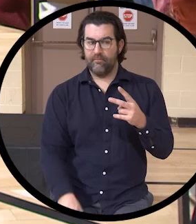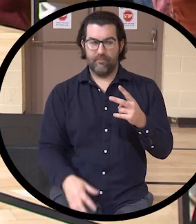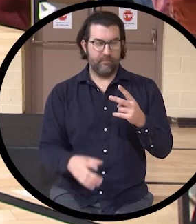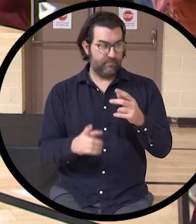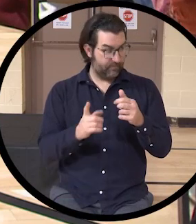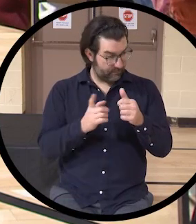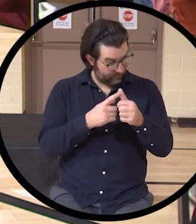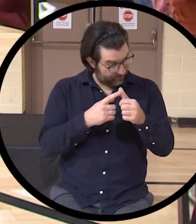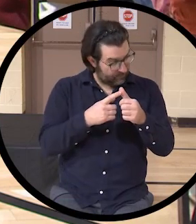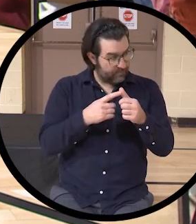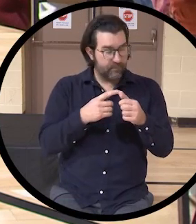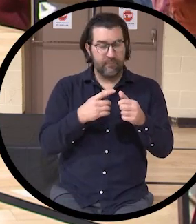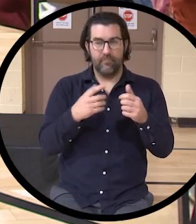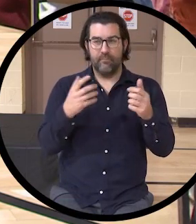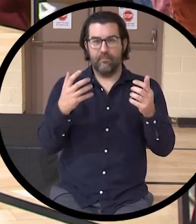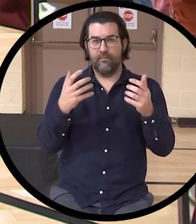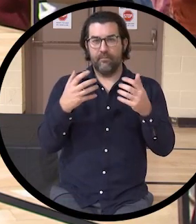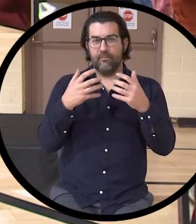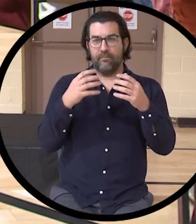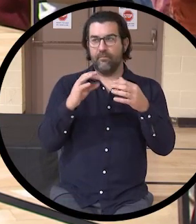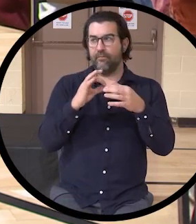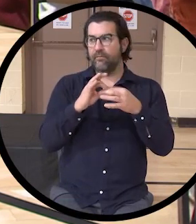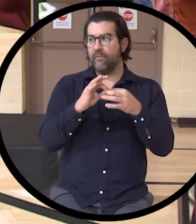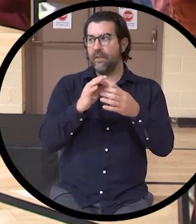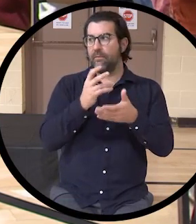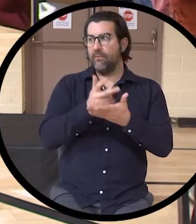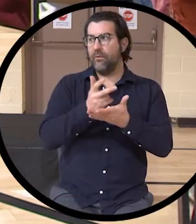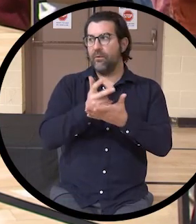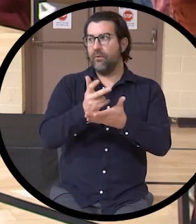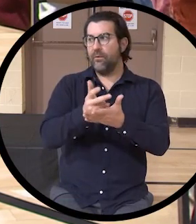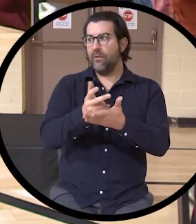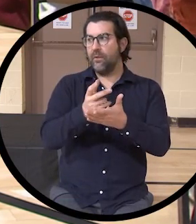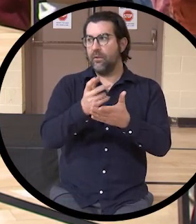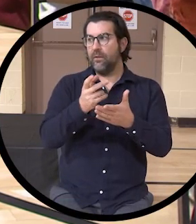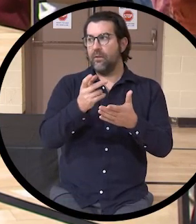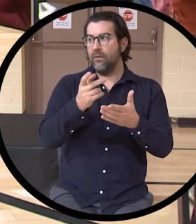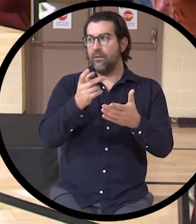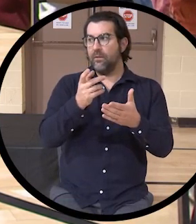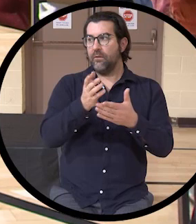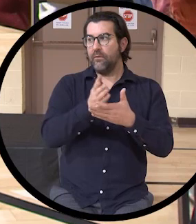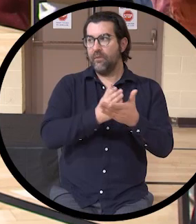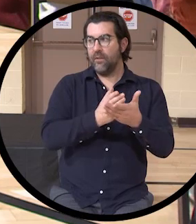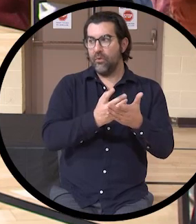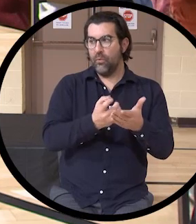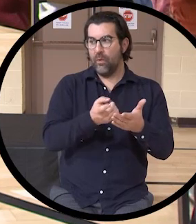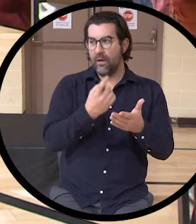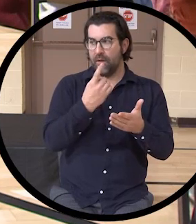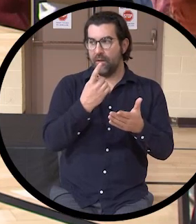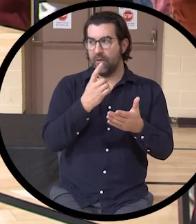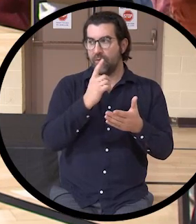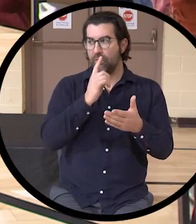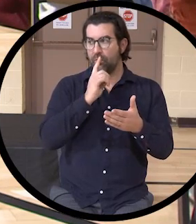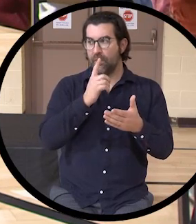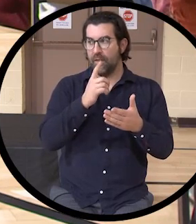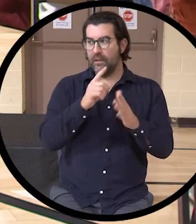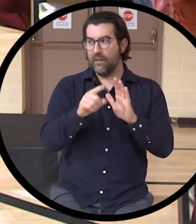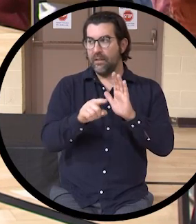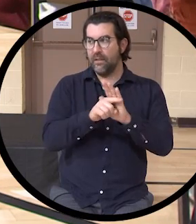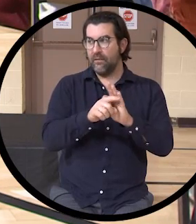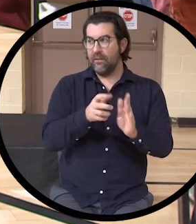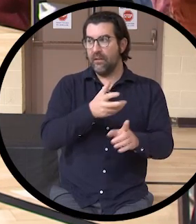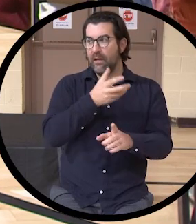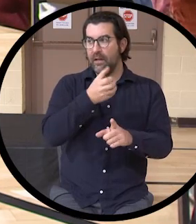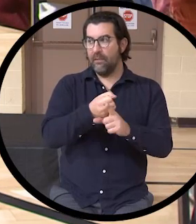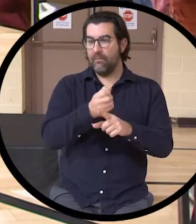the first Zoom one, parking. When you guys put in phase 1, you really negatively impact people